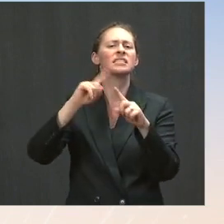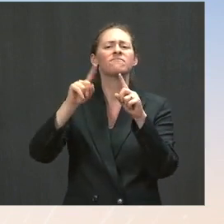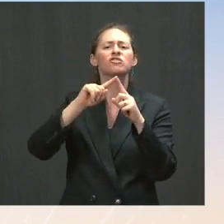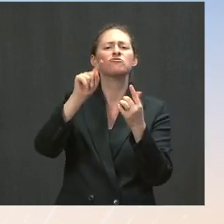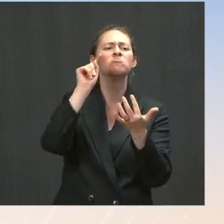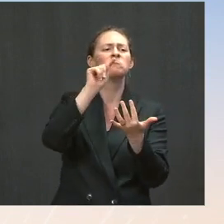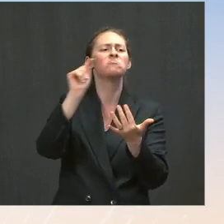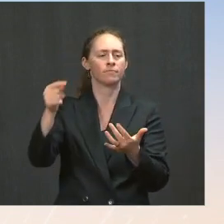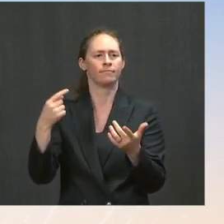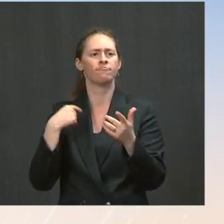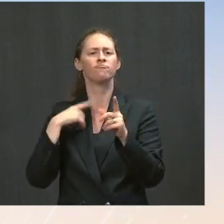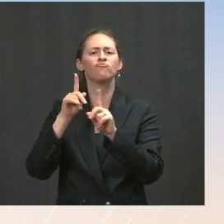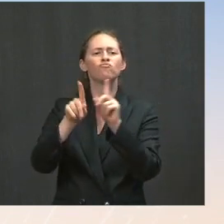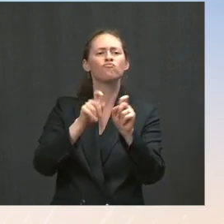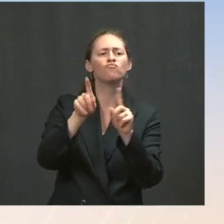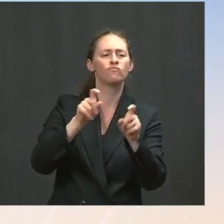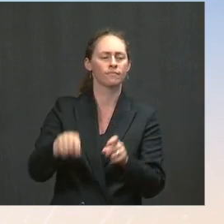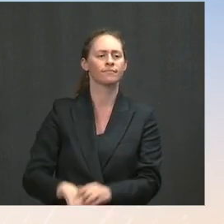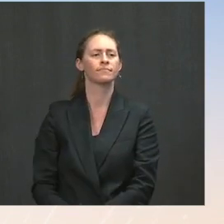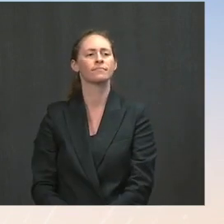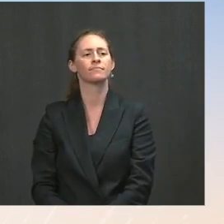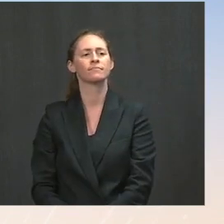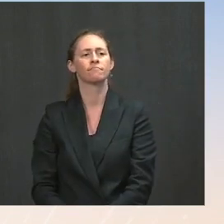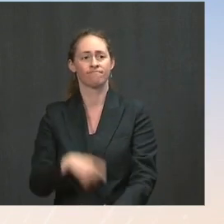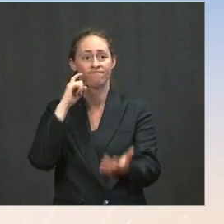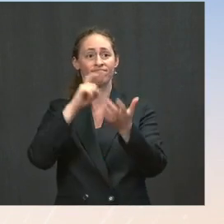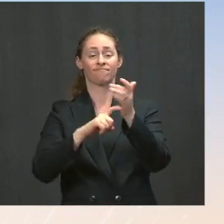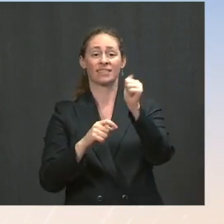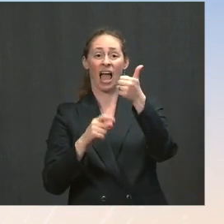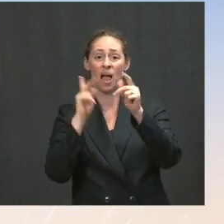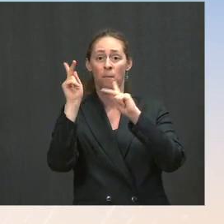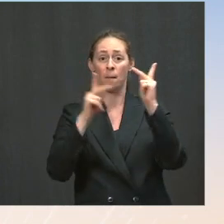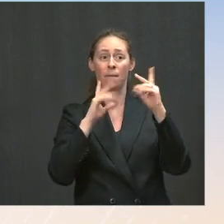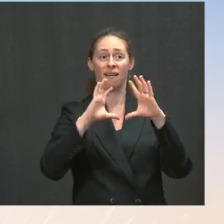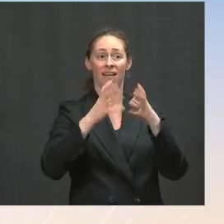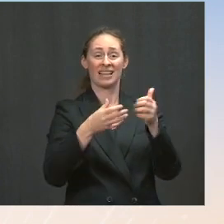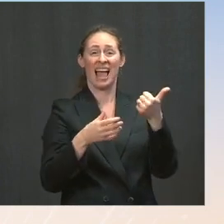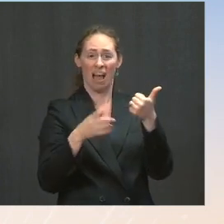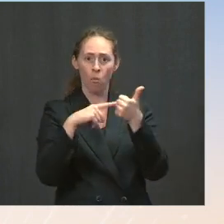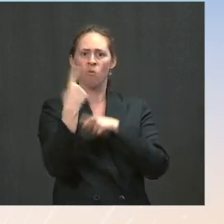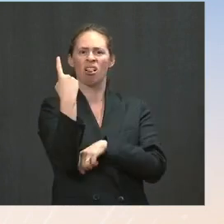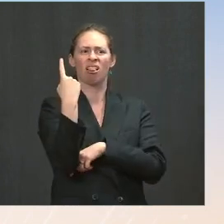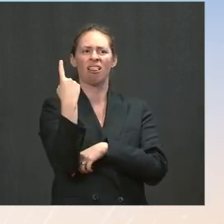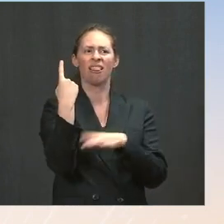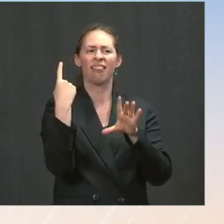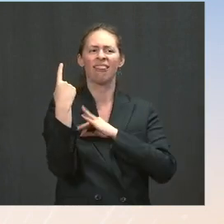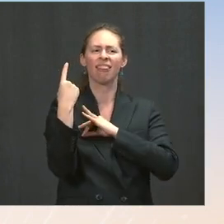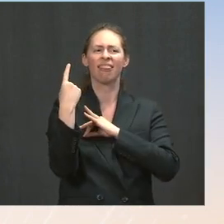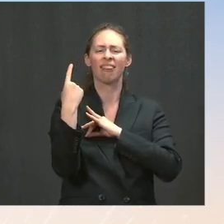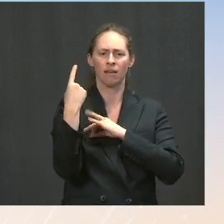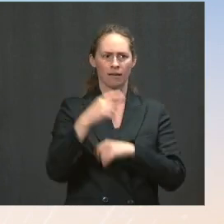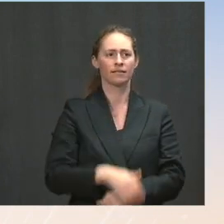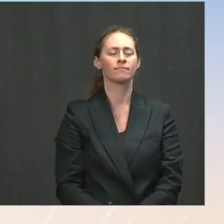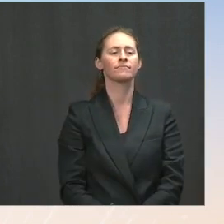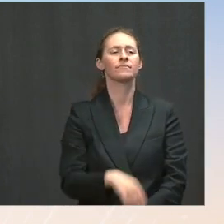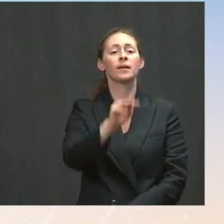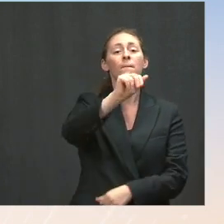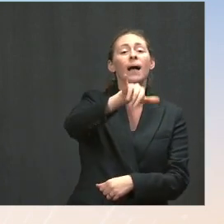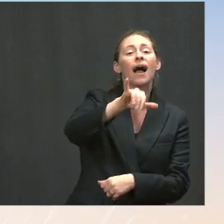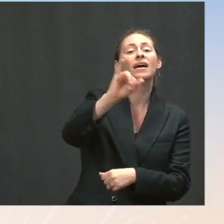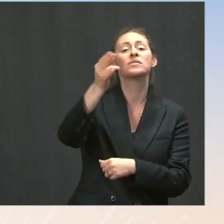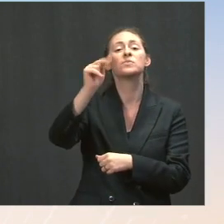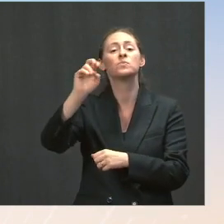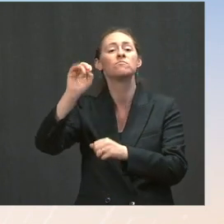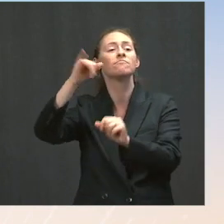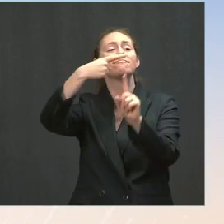majority, but it's different than some of these numbers. The situation in May and June, or the first half of the year when most people weren't vaccinated, is